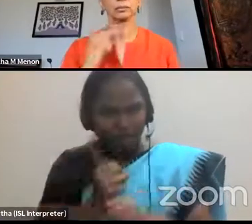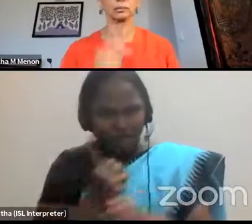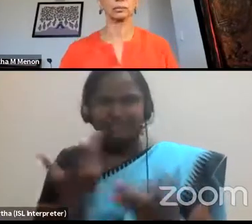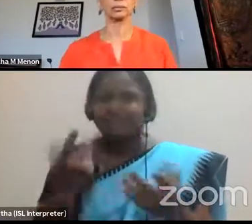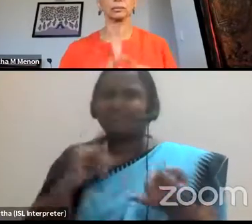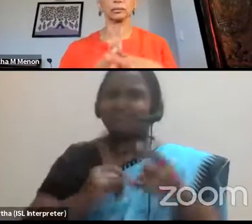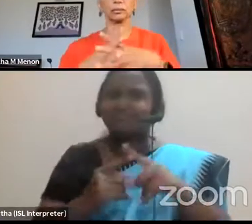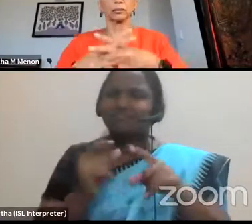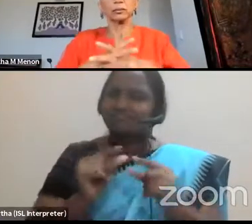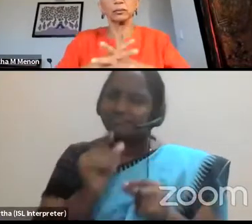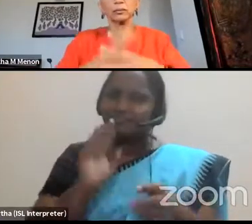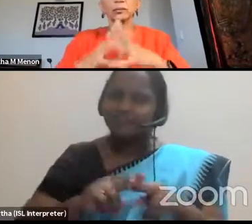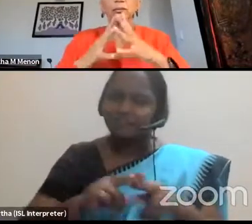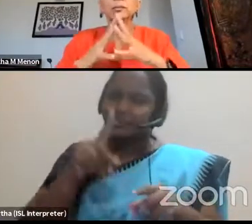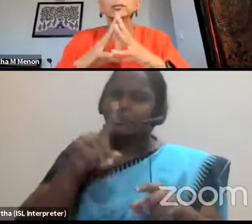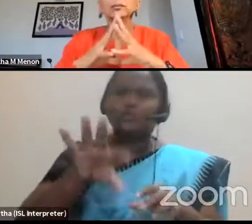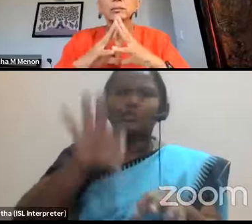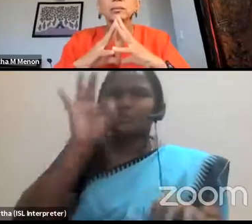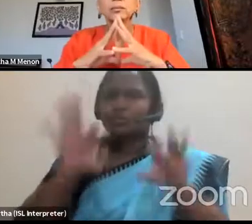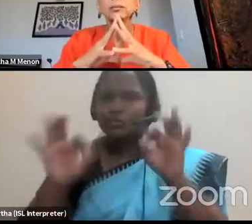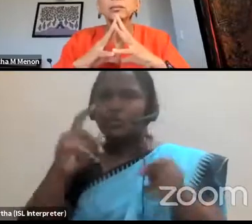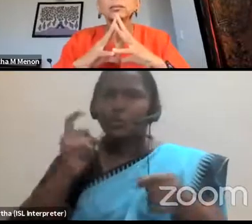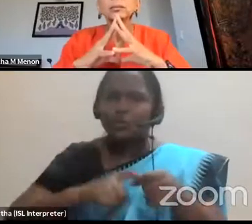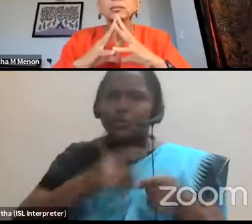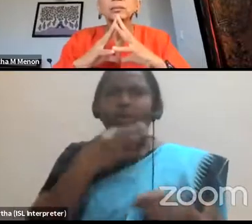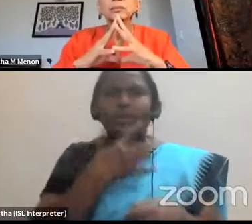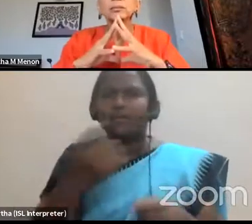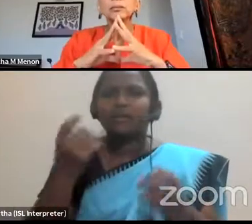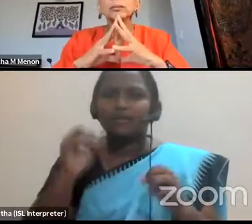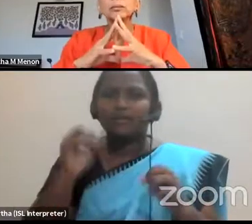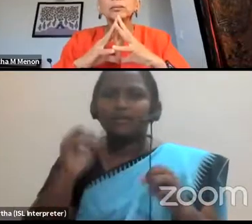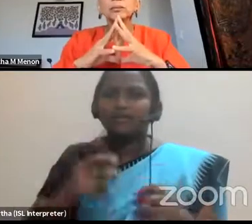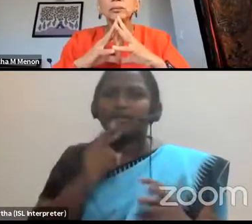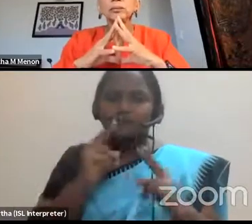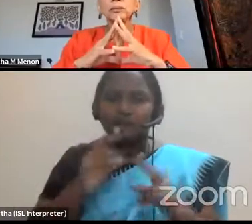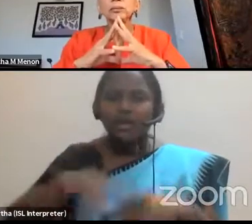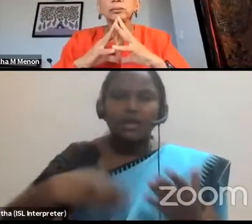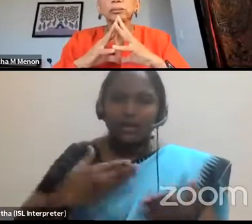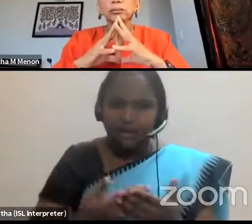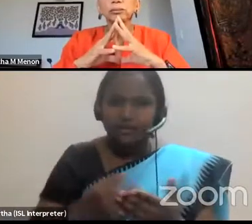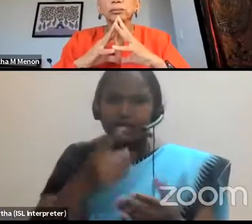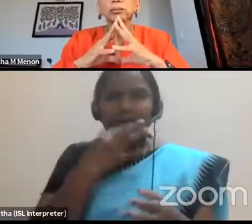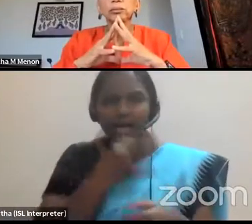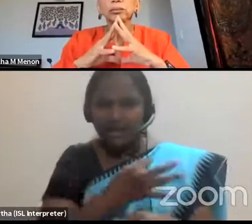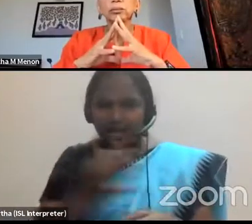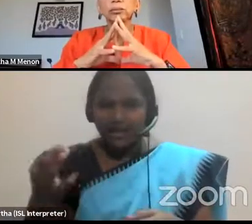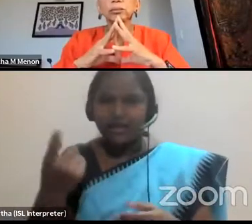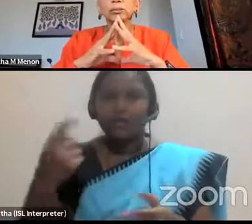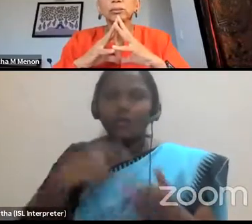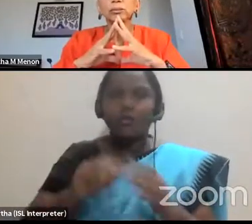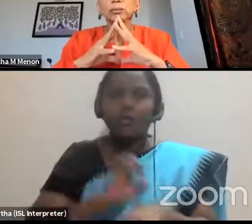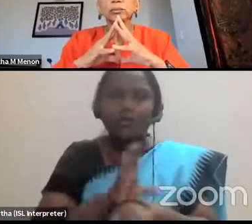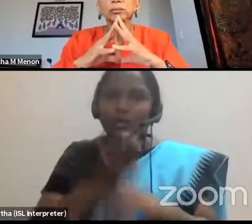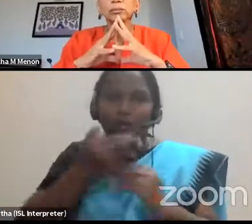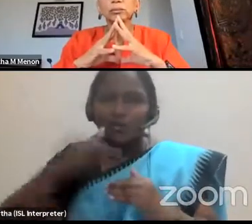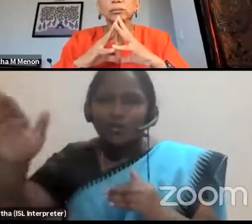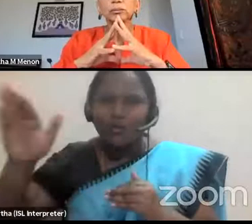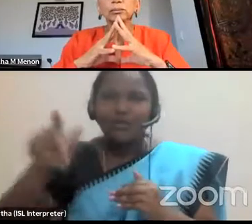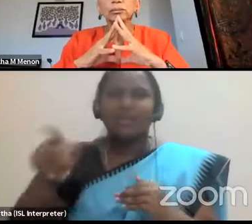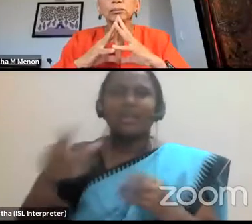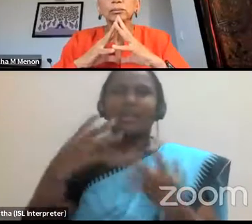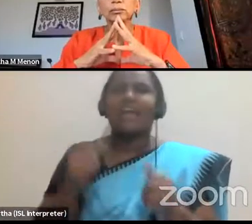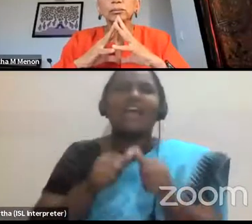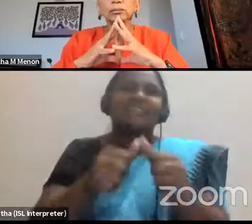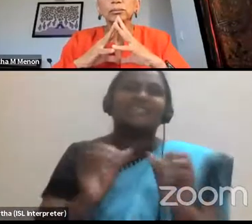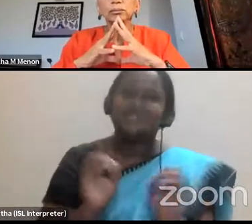like that. So you can choose one of those questions to tell you what you can speak about, because if you ask him when is COVID going to go, he's not going to have an